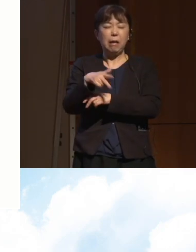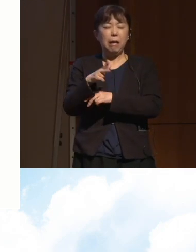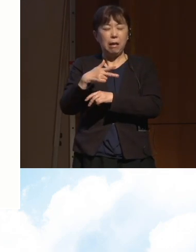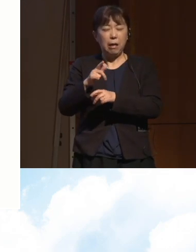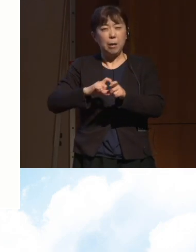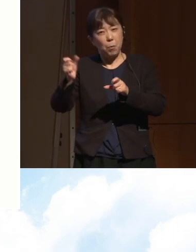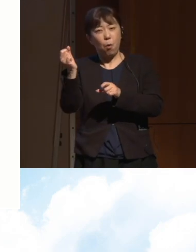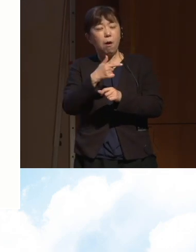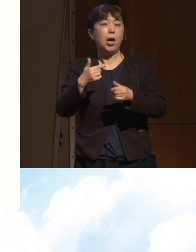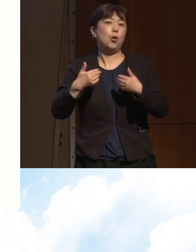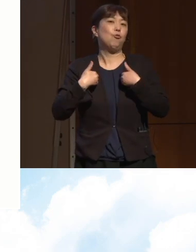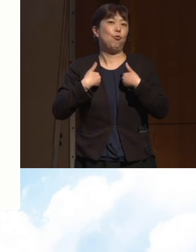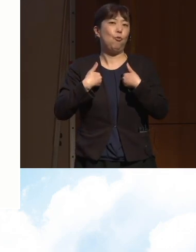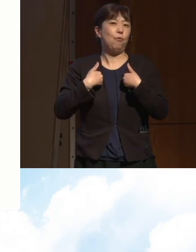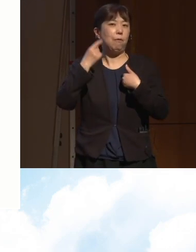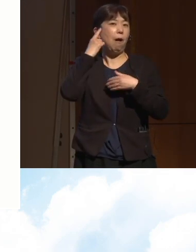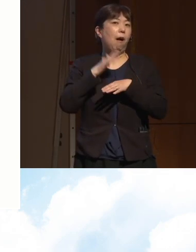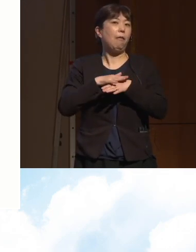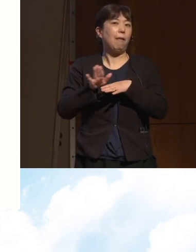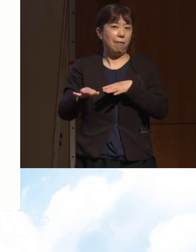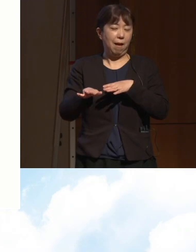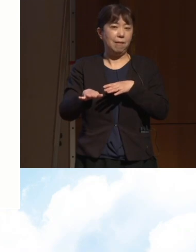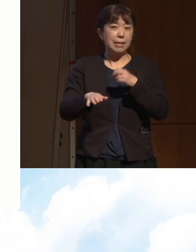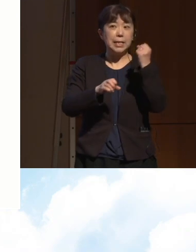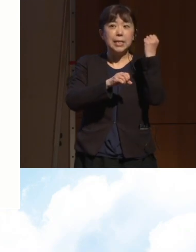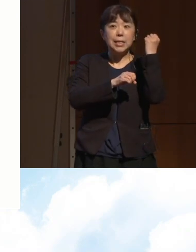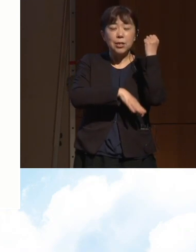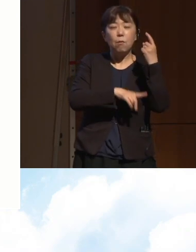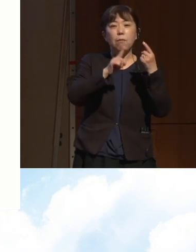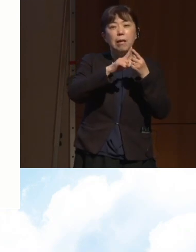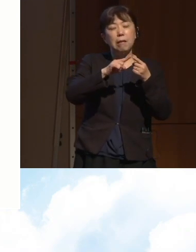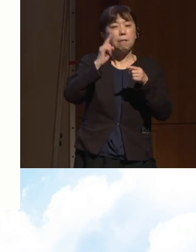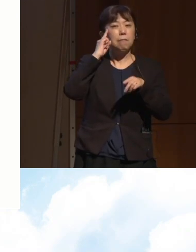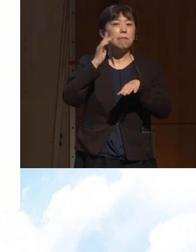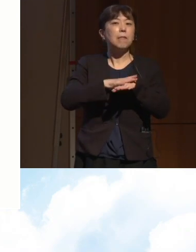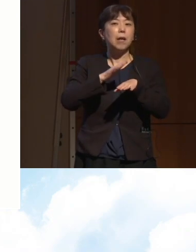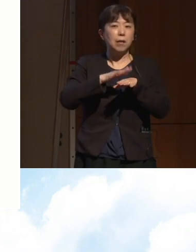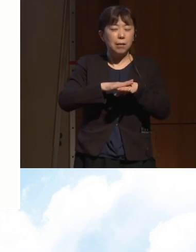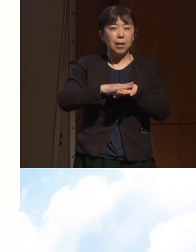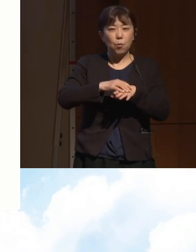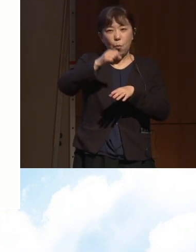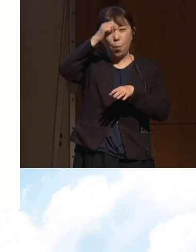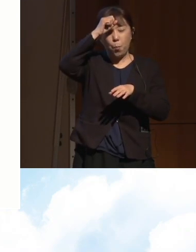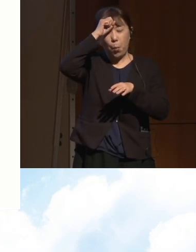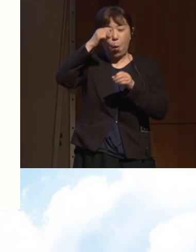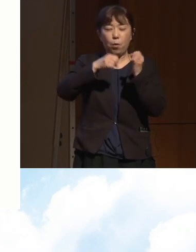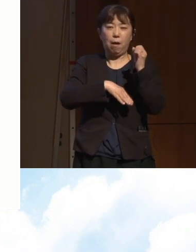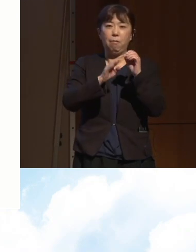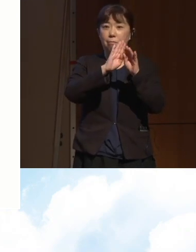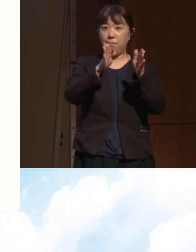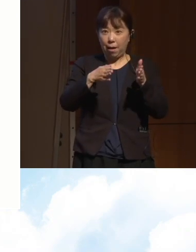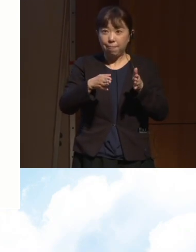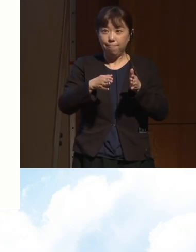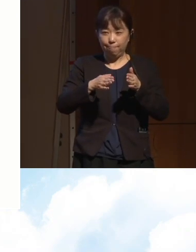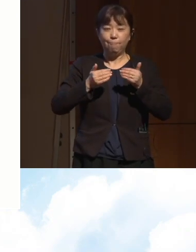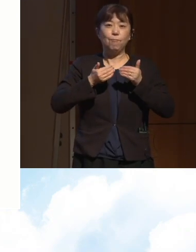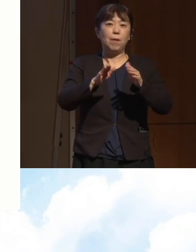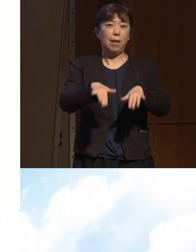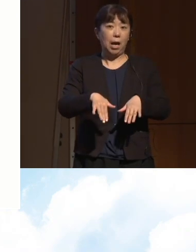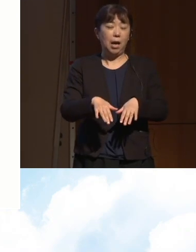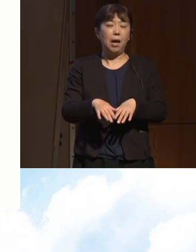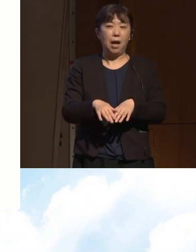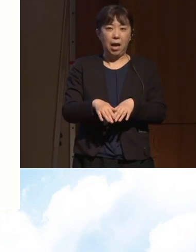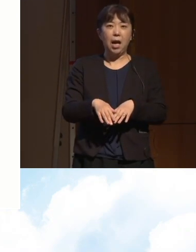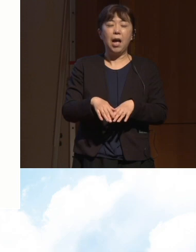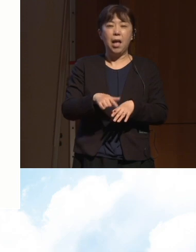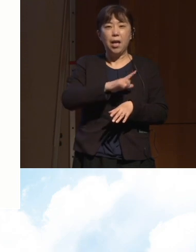pathogen approach. And that means you've got these buckets of different vaccines that we know can tune the immune response. Now we